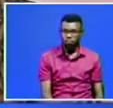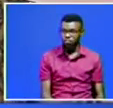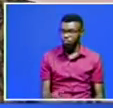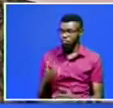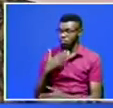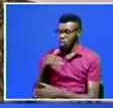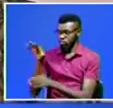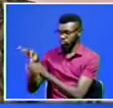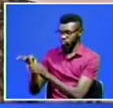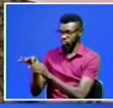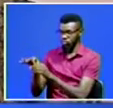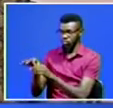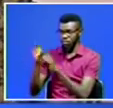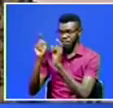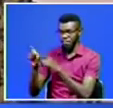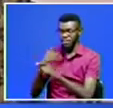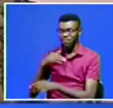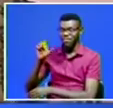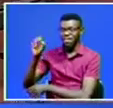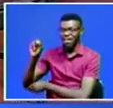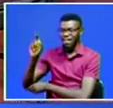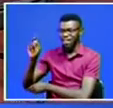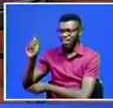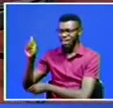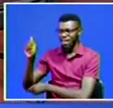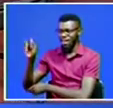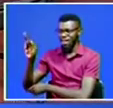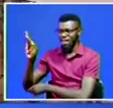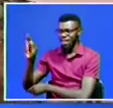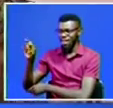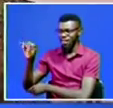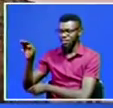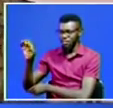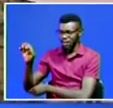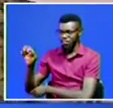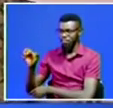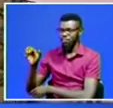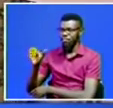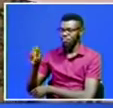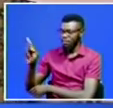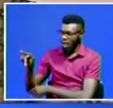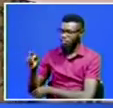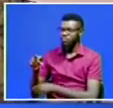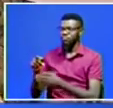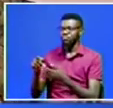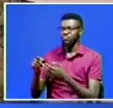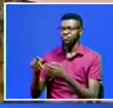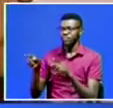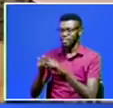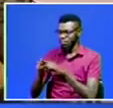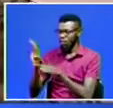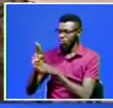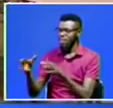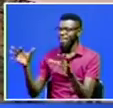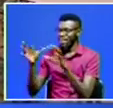vote, you need to have the start times up. After that, you can use the link. And then you'll just, after the link, there